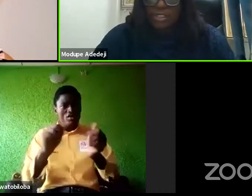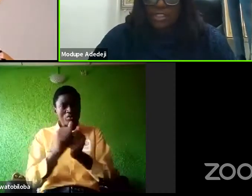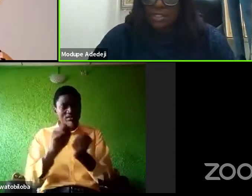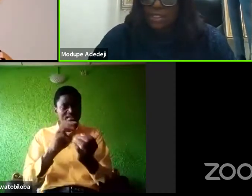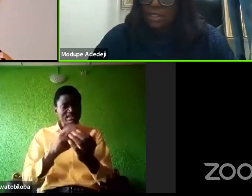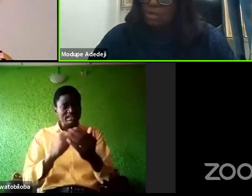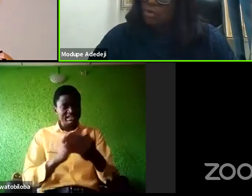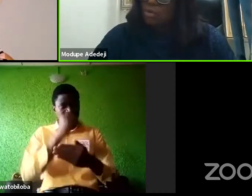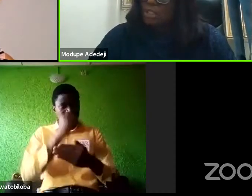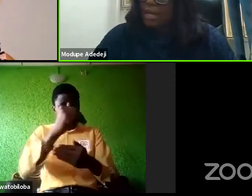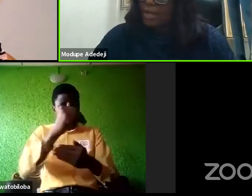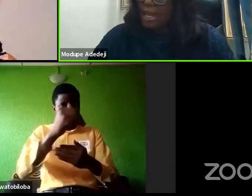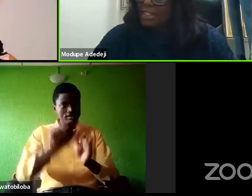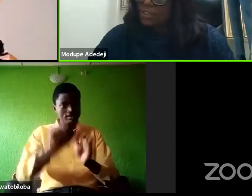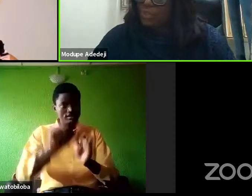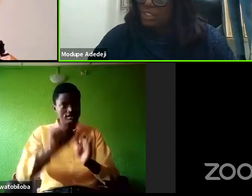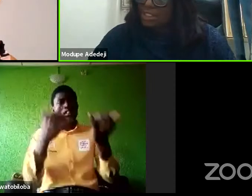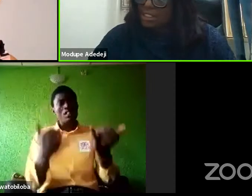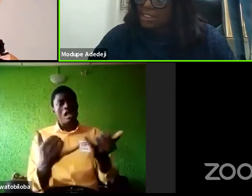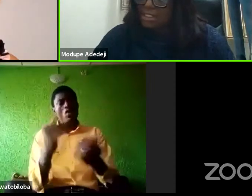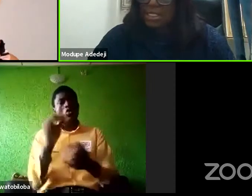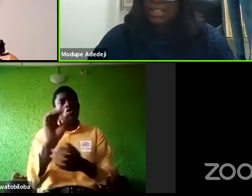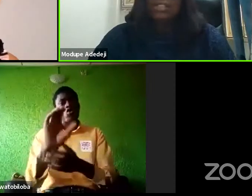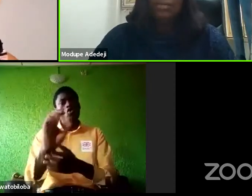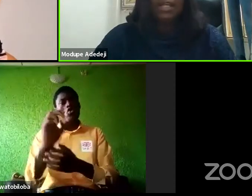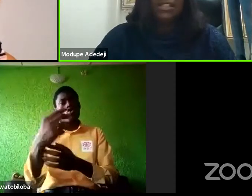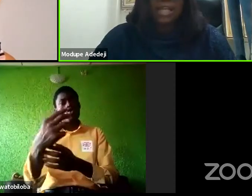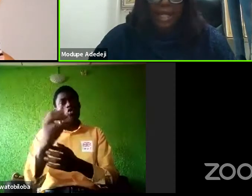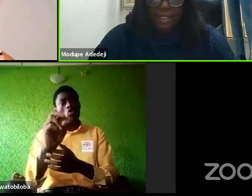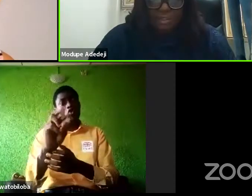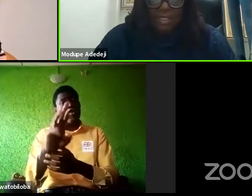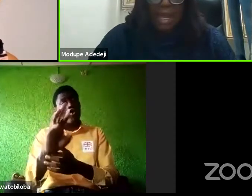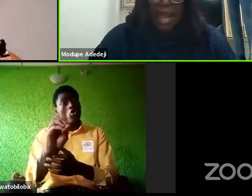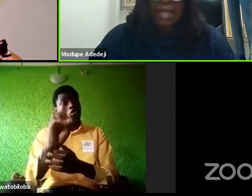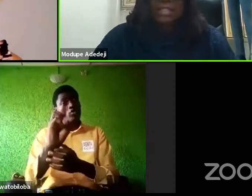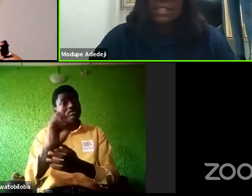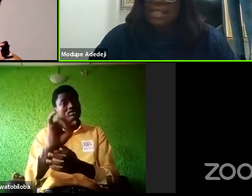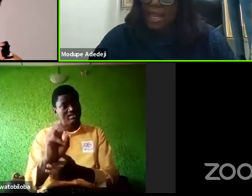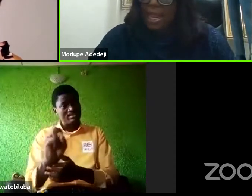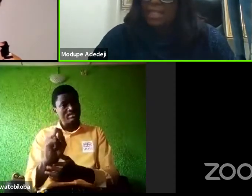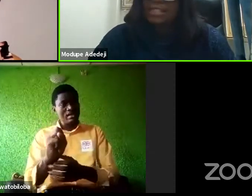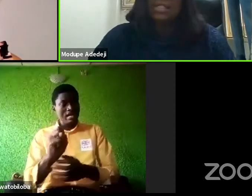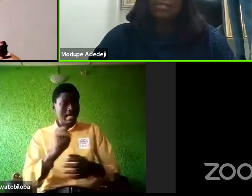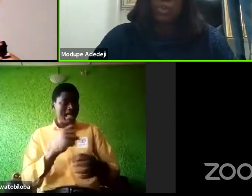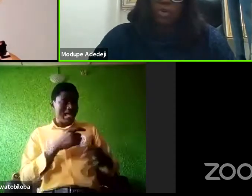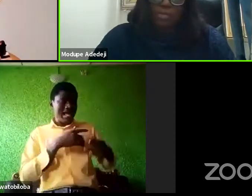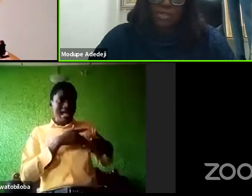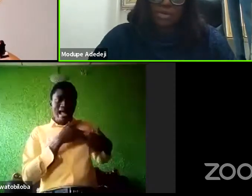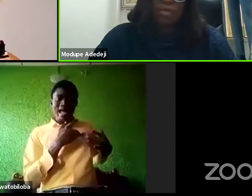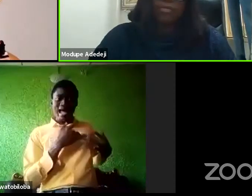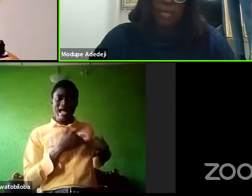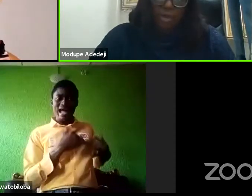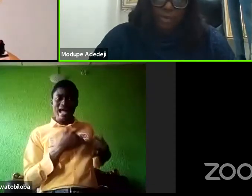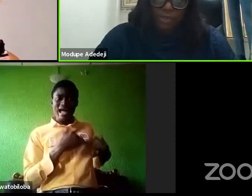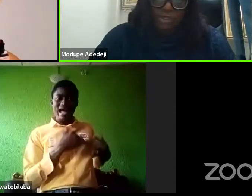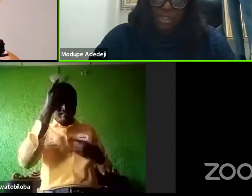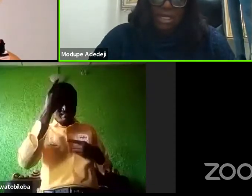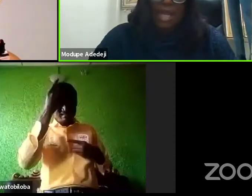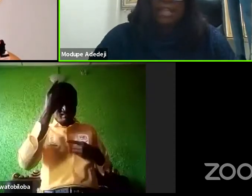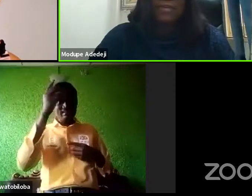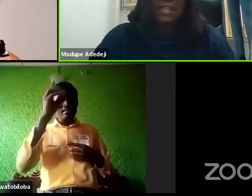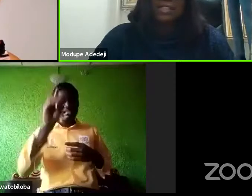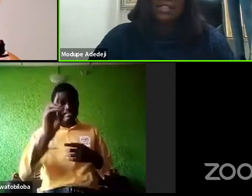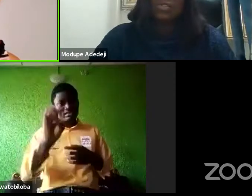osteoporosis, coronary artery disease, dementia, are the late symptoms of